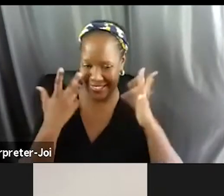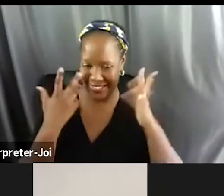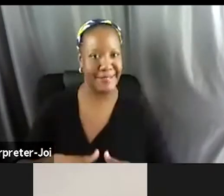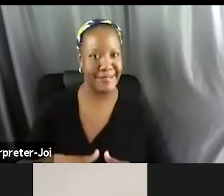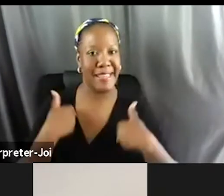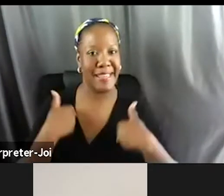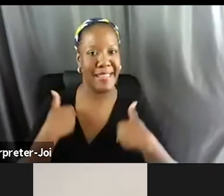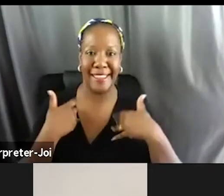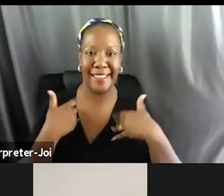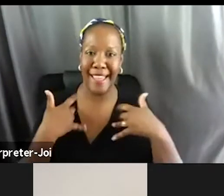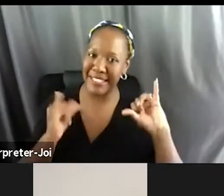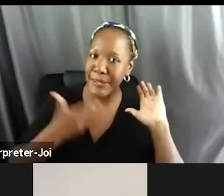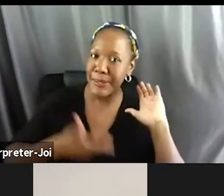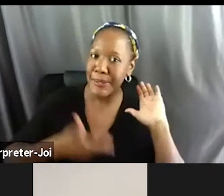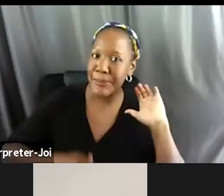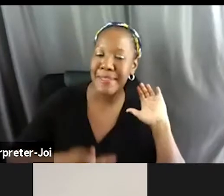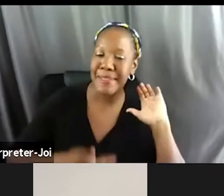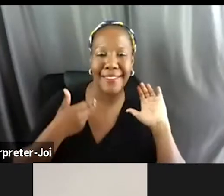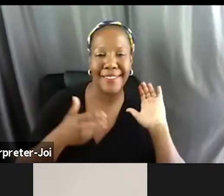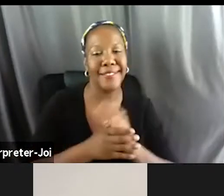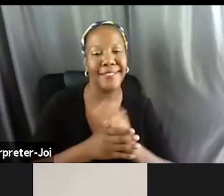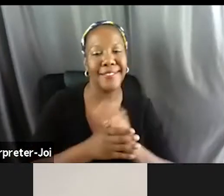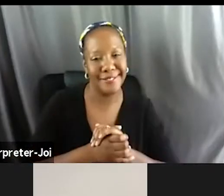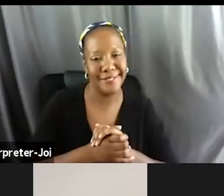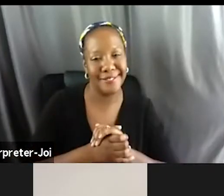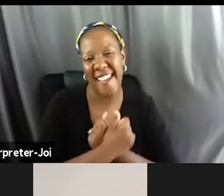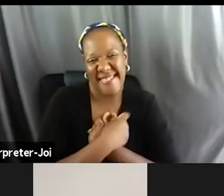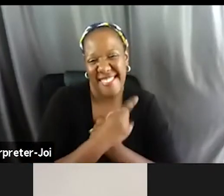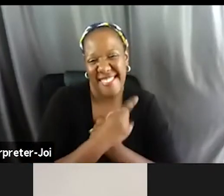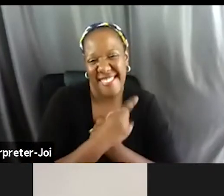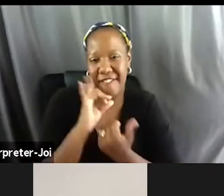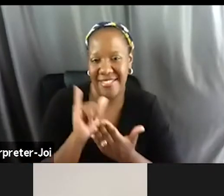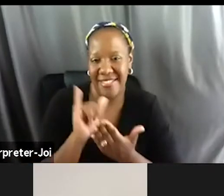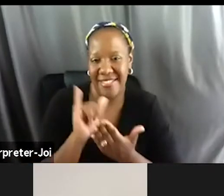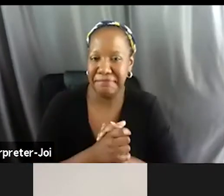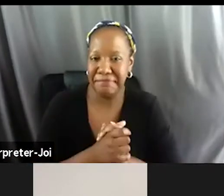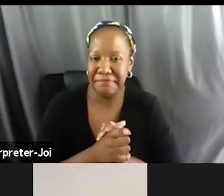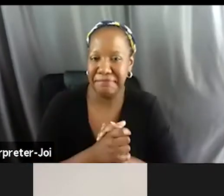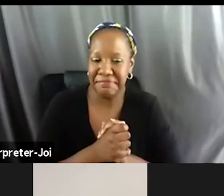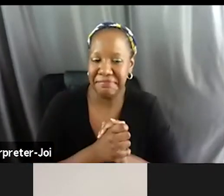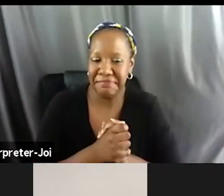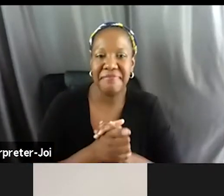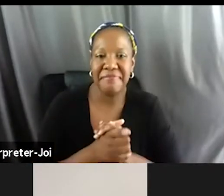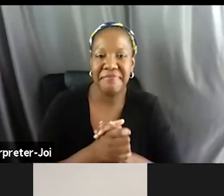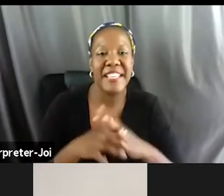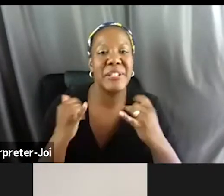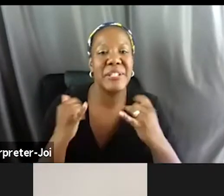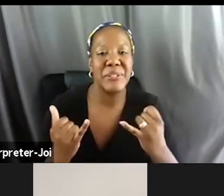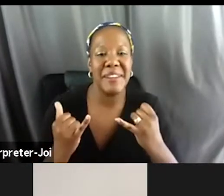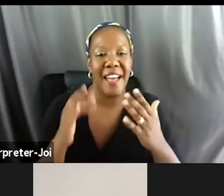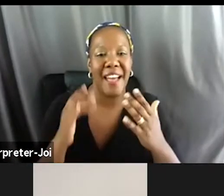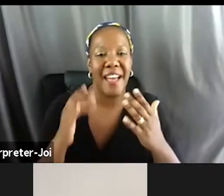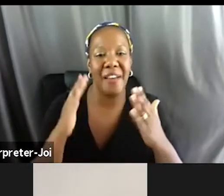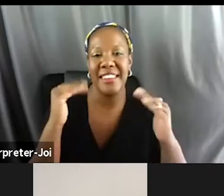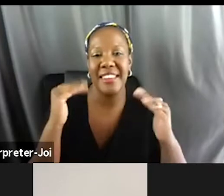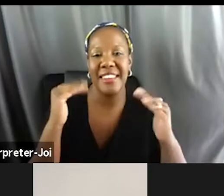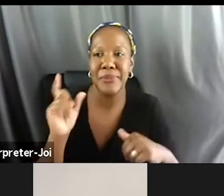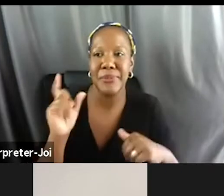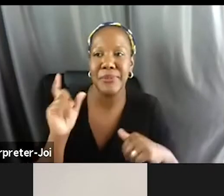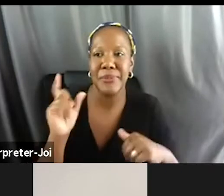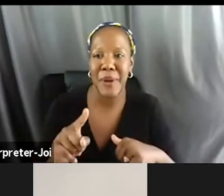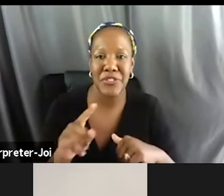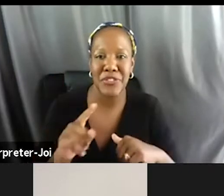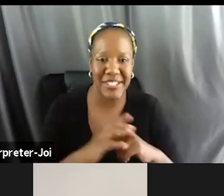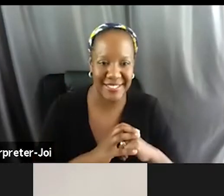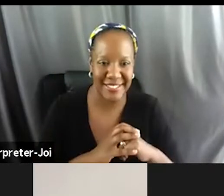still me. And I love that. And so I'm going to slide along to the next question that's